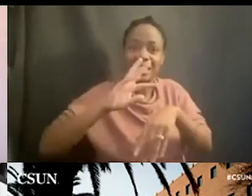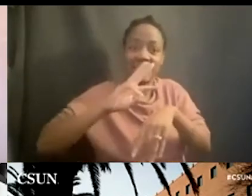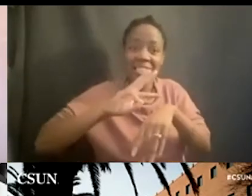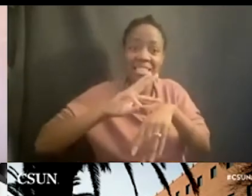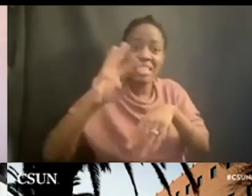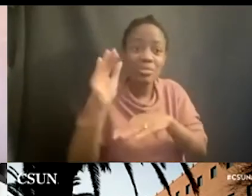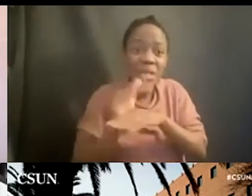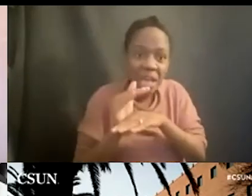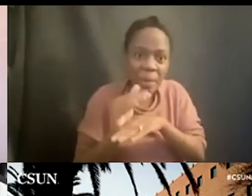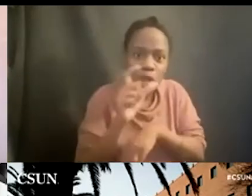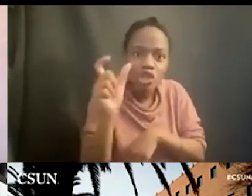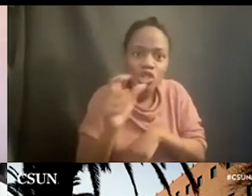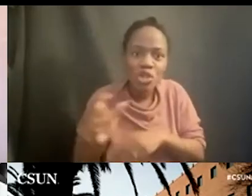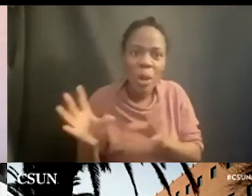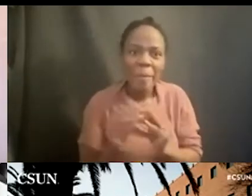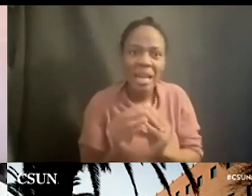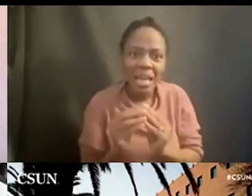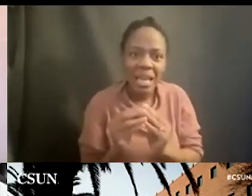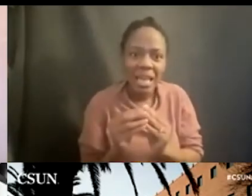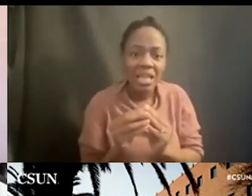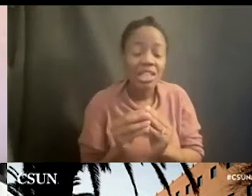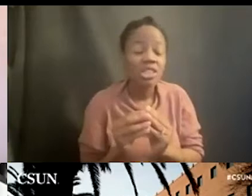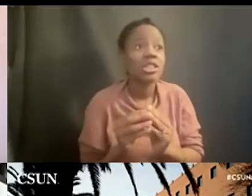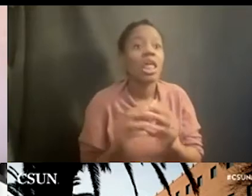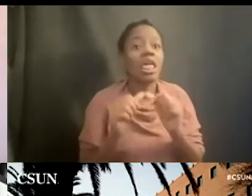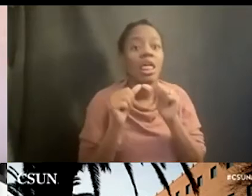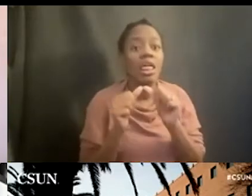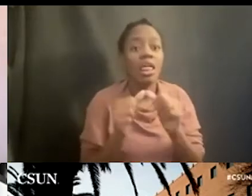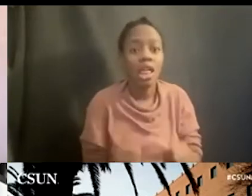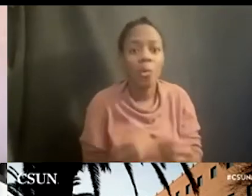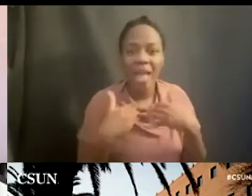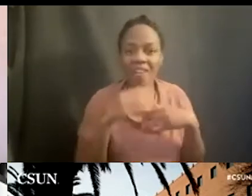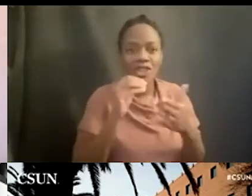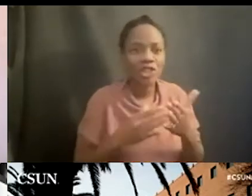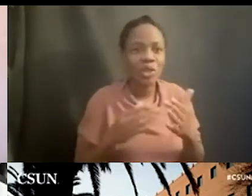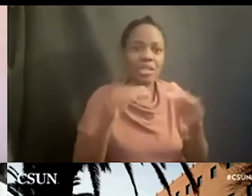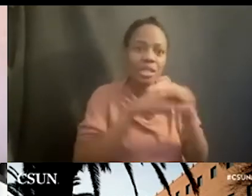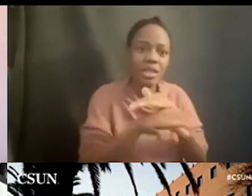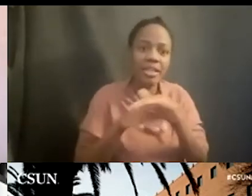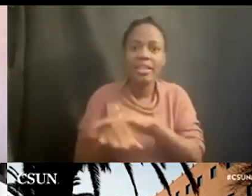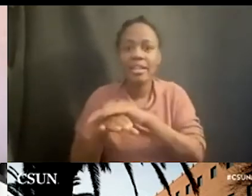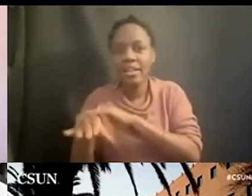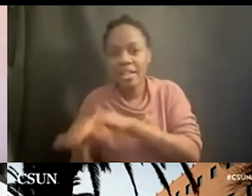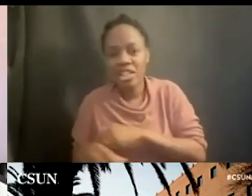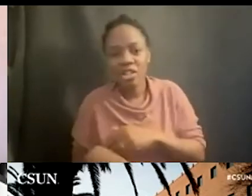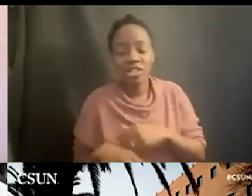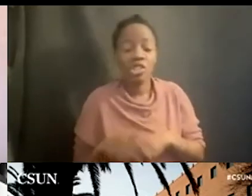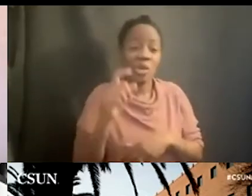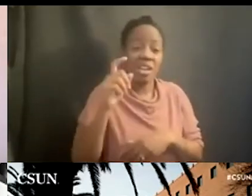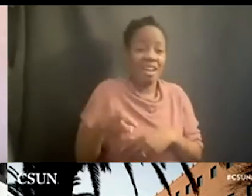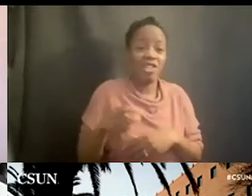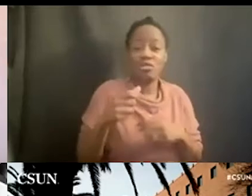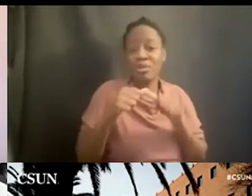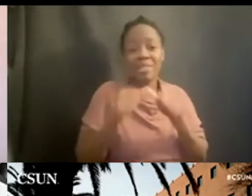we do it because we have students coming in every hour doing that, and just gotta keep going with the work, because advocacy doesn't